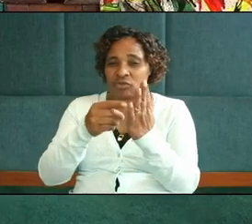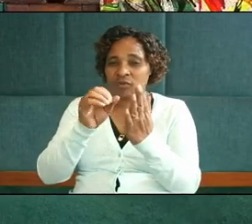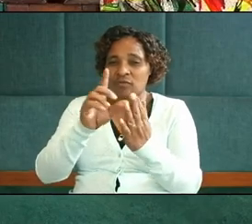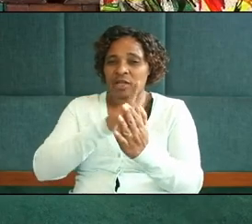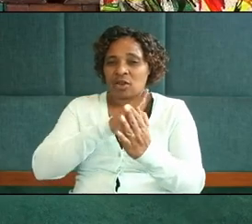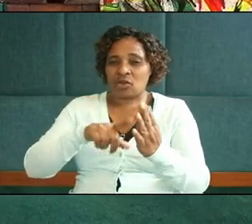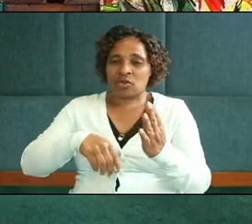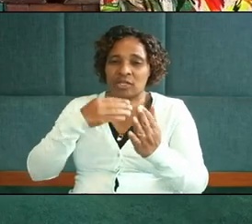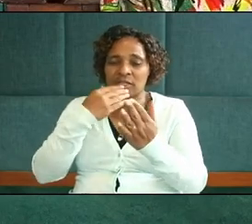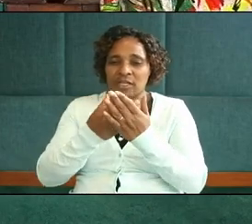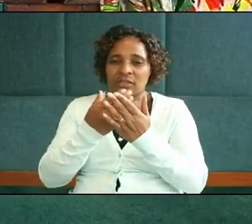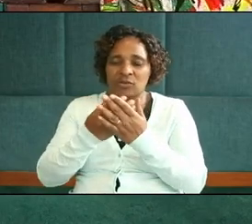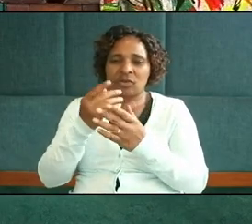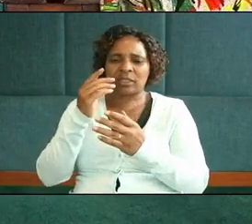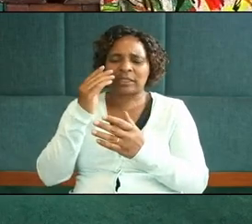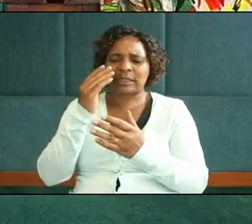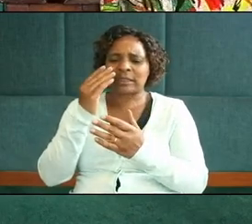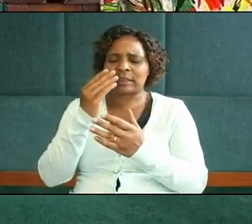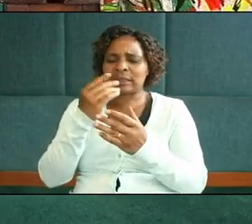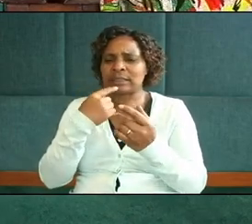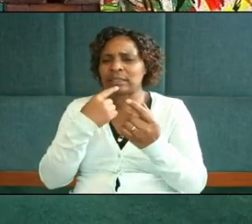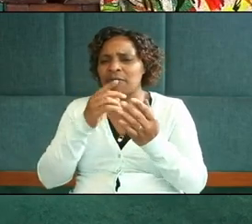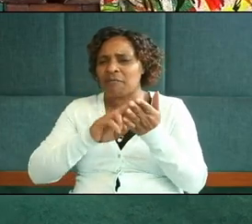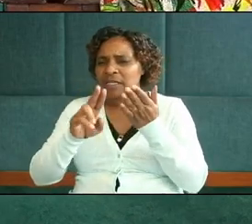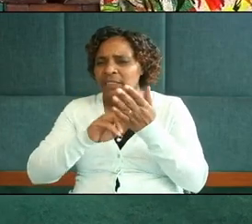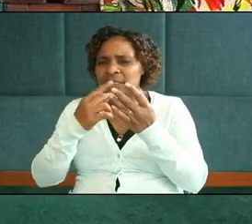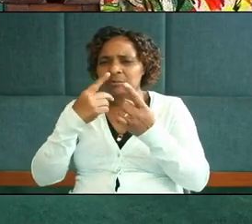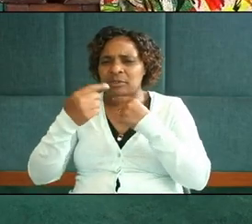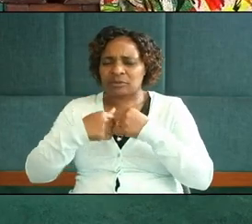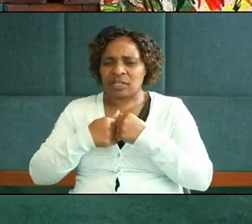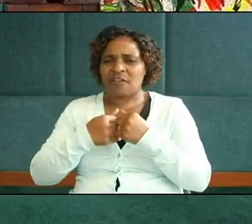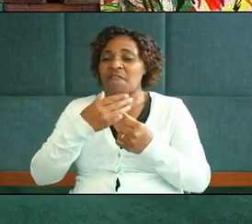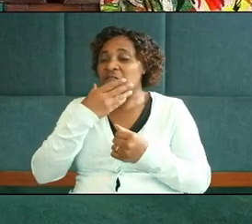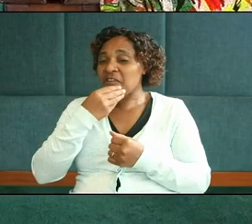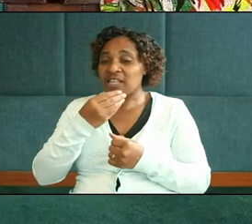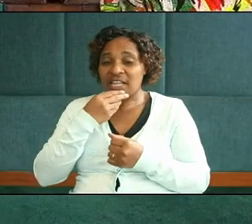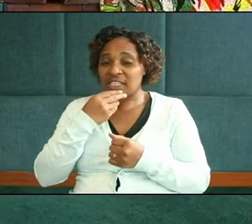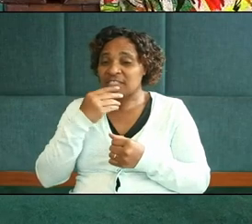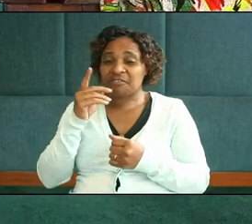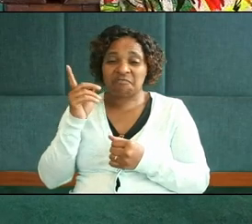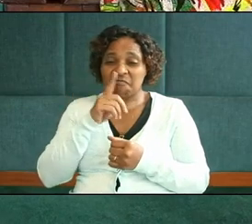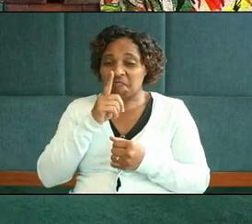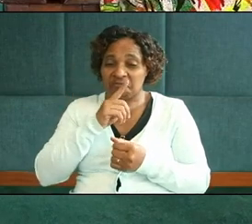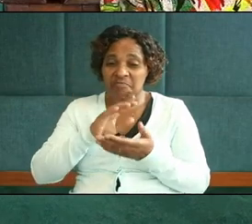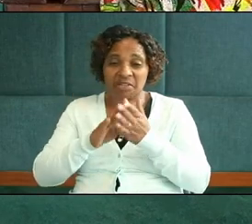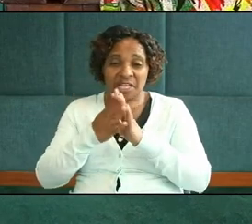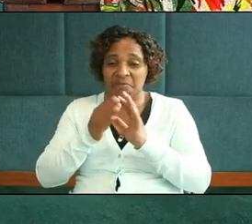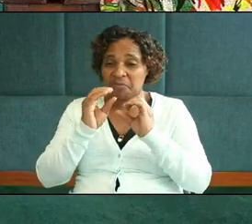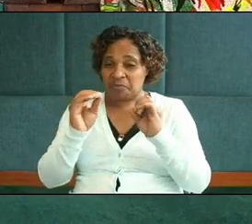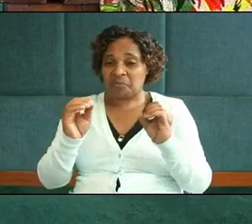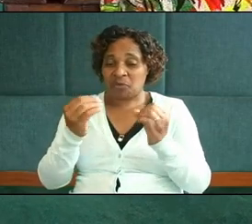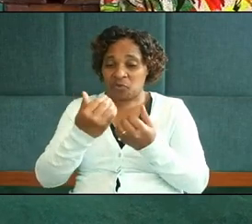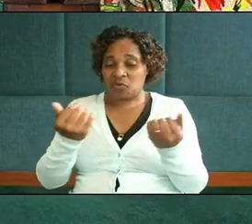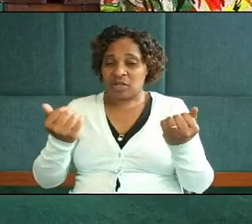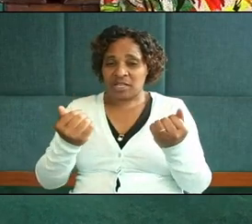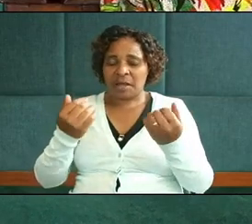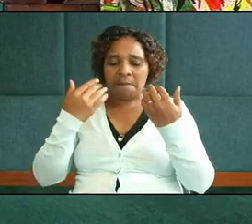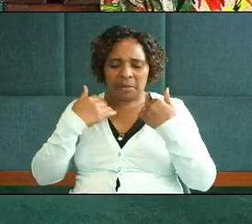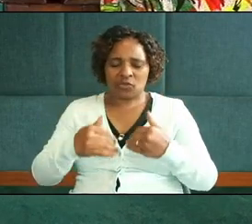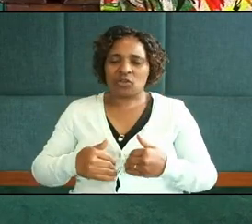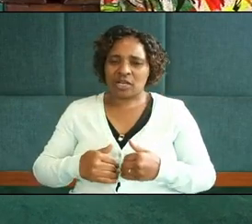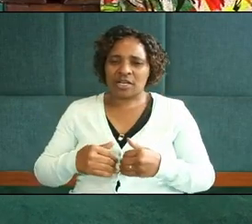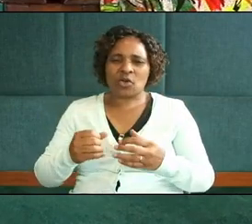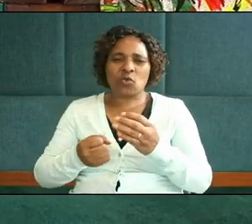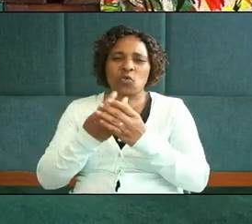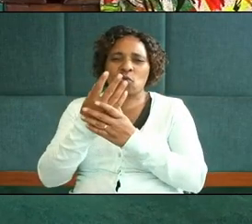text that speaks to me is, "Fathers, do not embitter your children or they will become discouraged." Personally, growing up, I